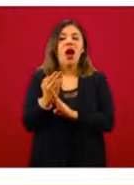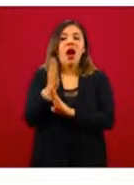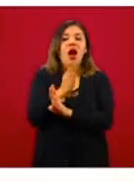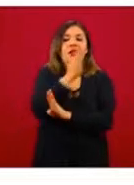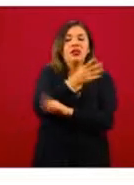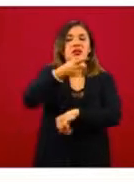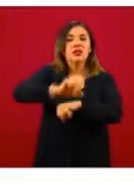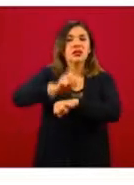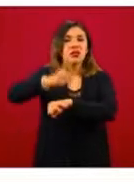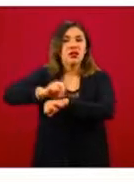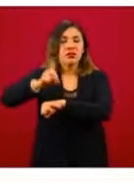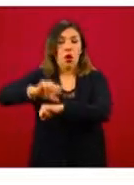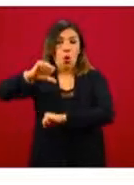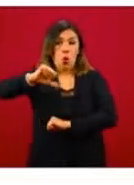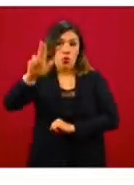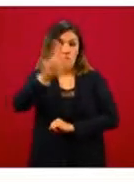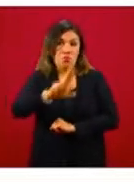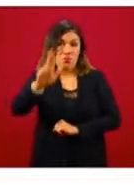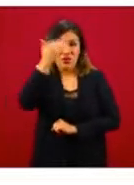showing us the